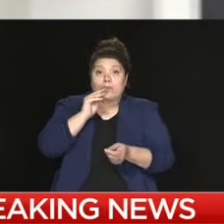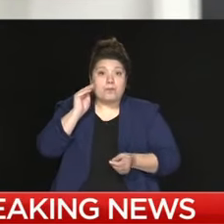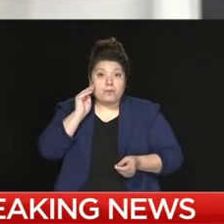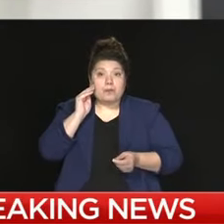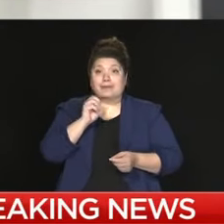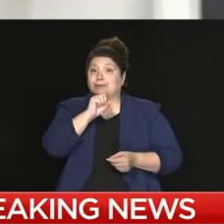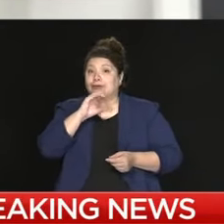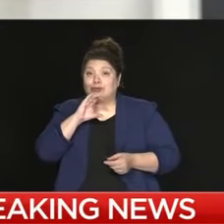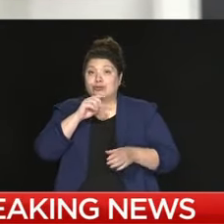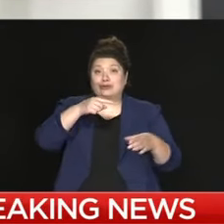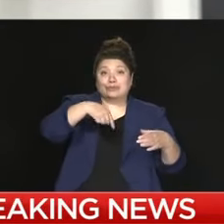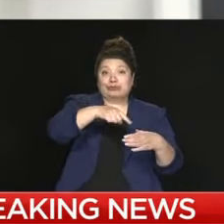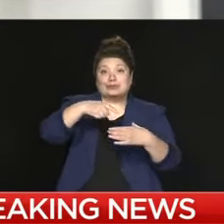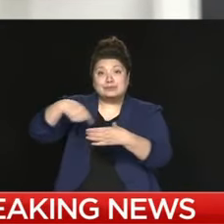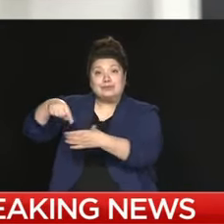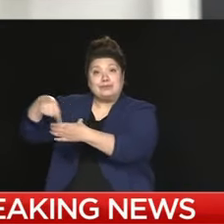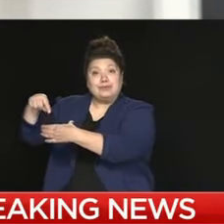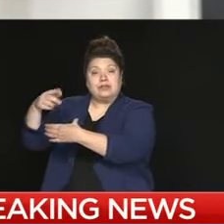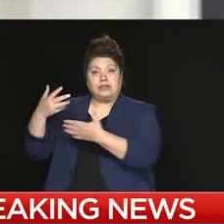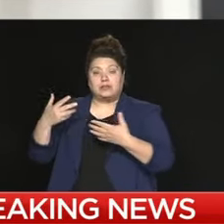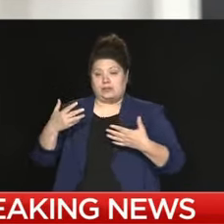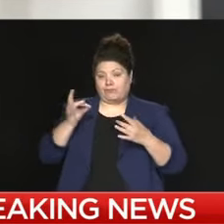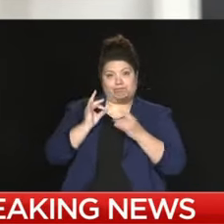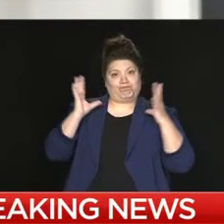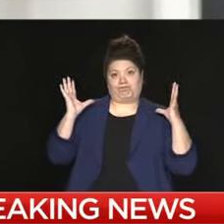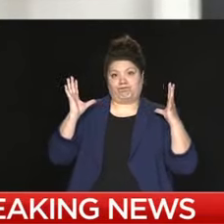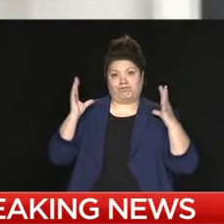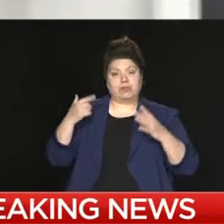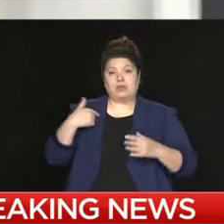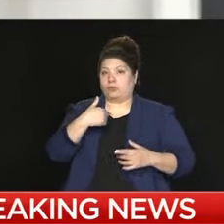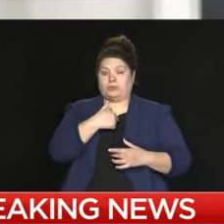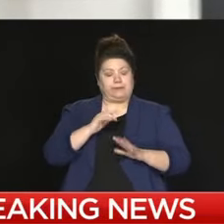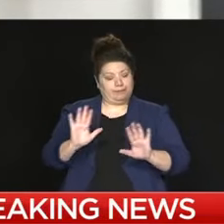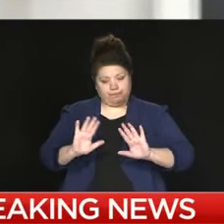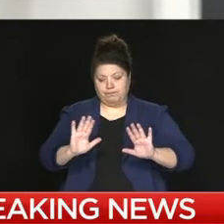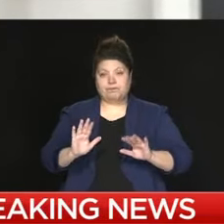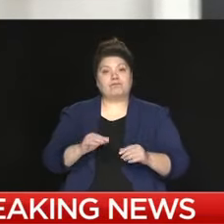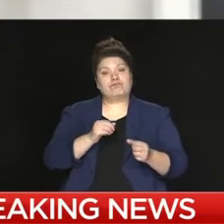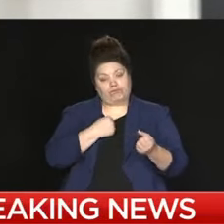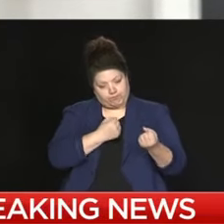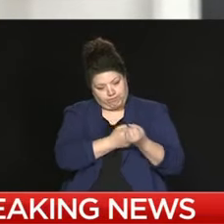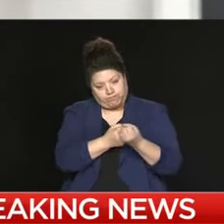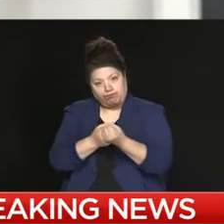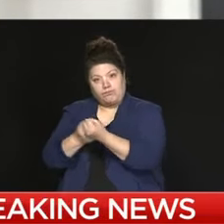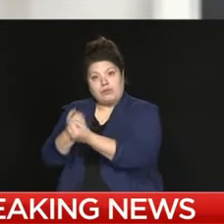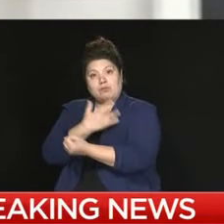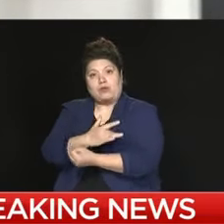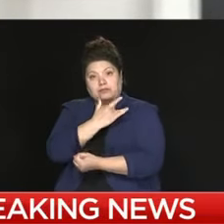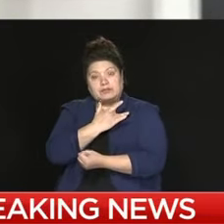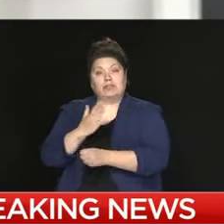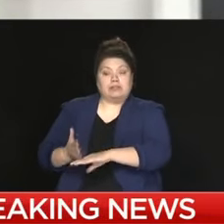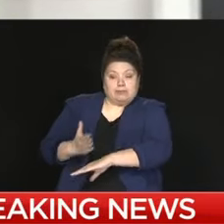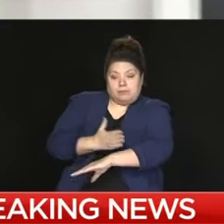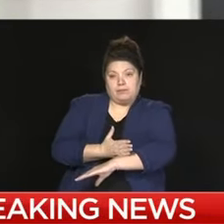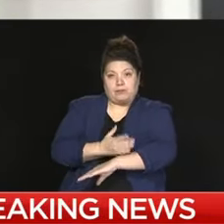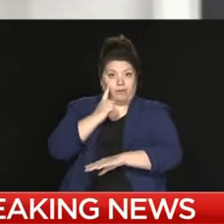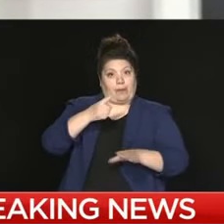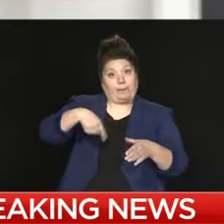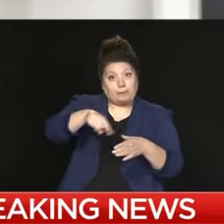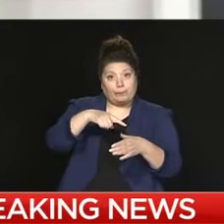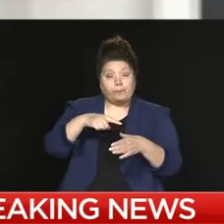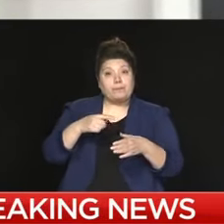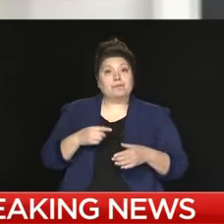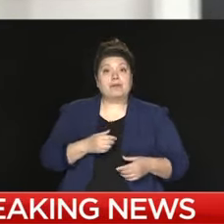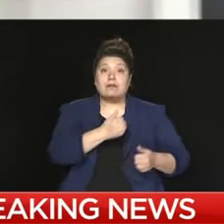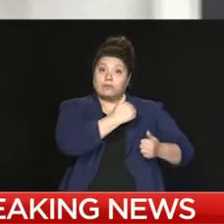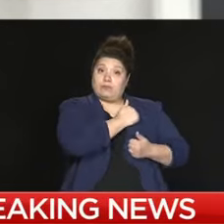extremely troubling. It's unacceptable, and our government will be there to help the provinces. Members of the Canadian Armed